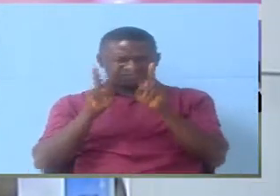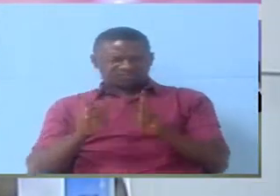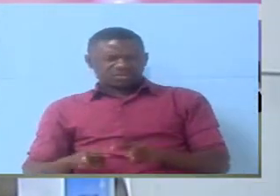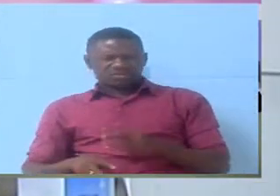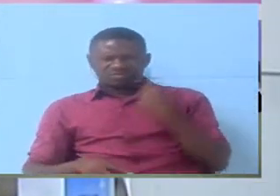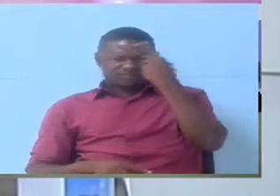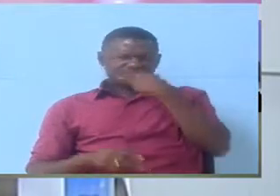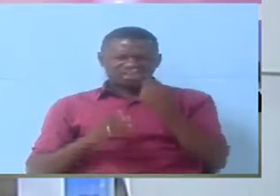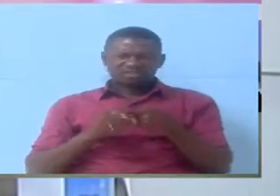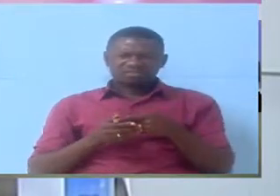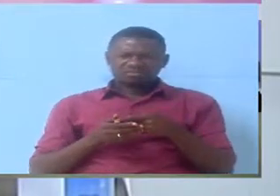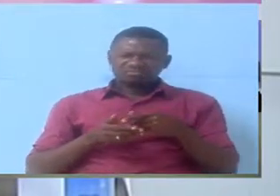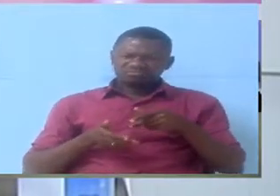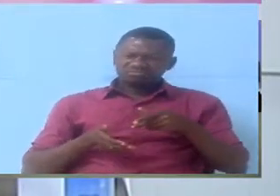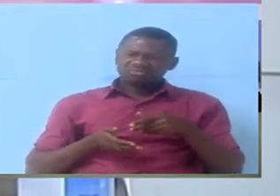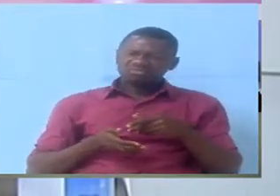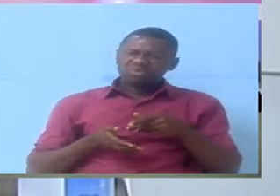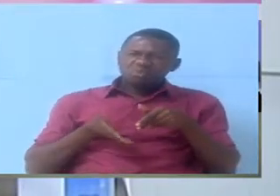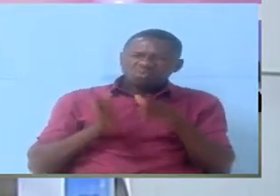moment.